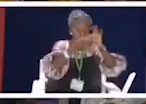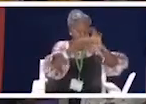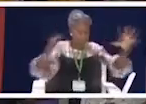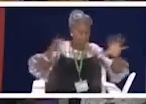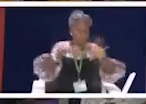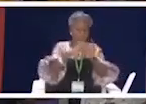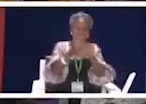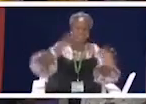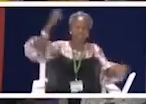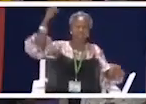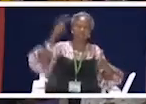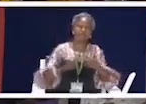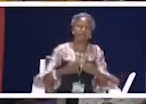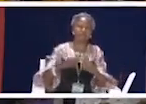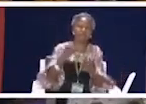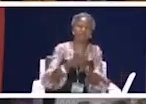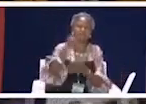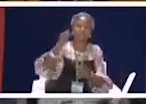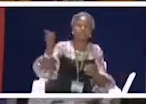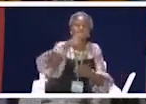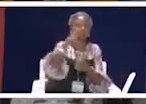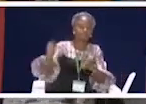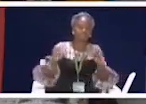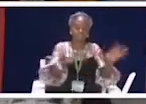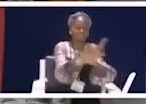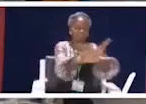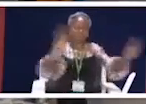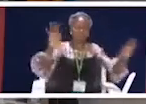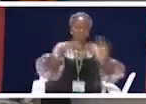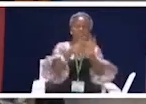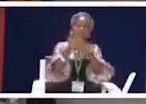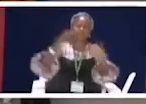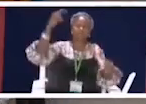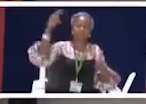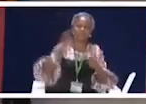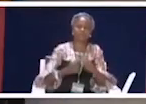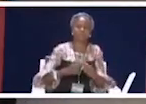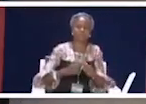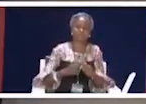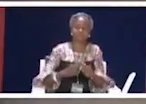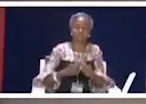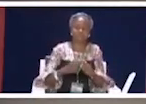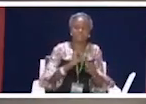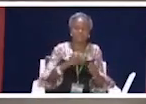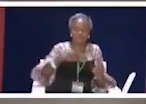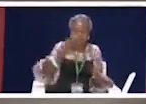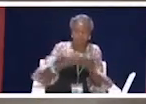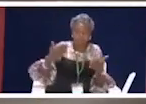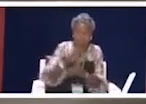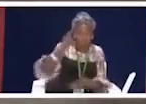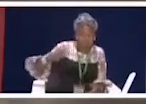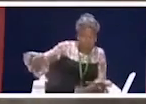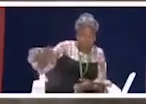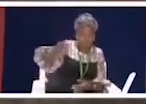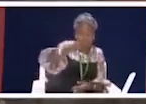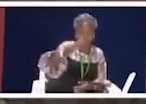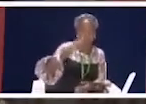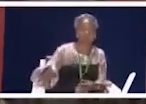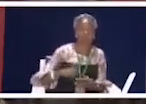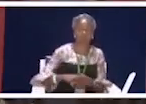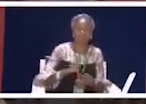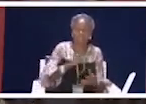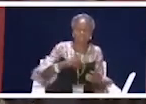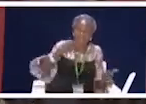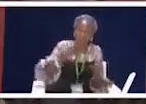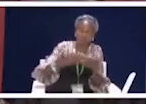released in the name of Jesus. You will be set free in the name of Jesus. I have good news for you. I have